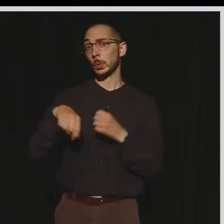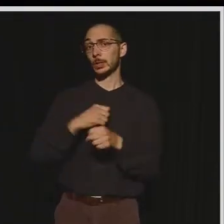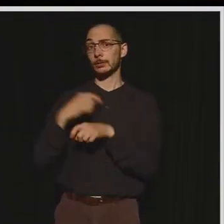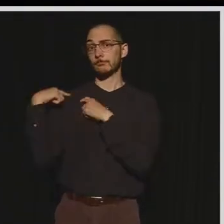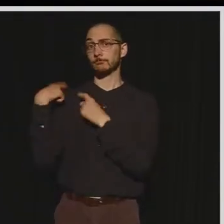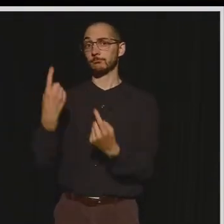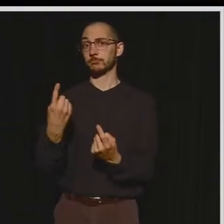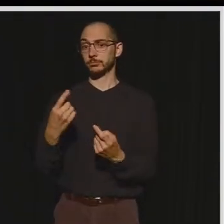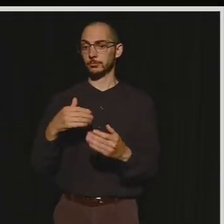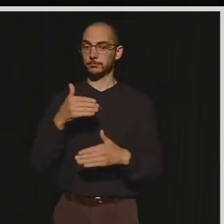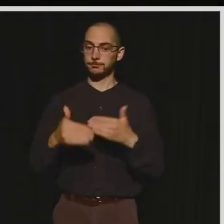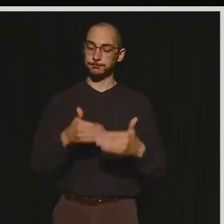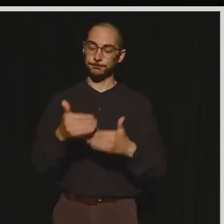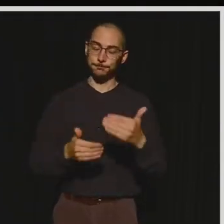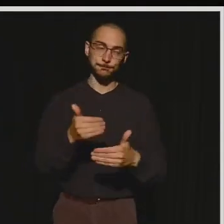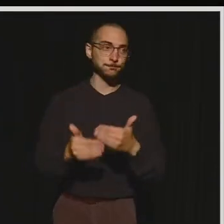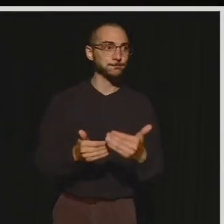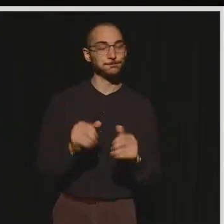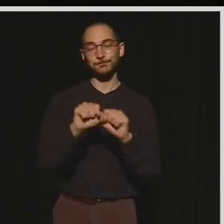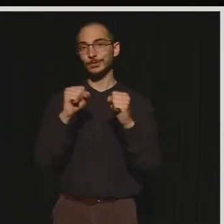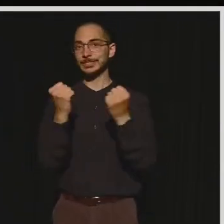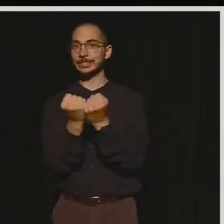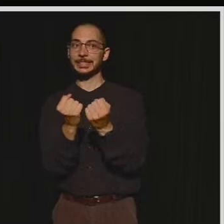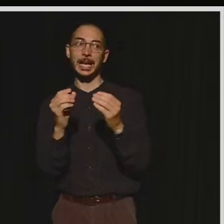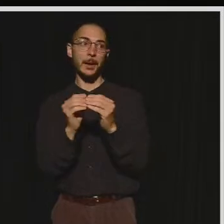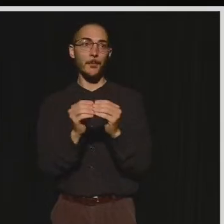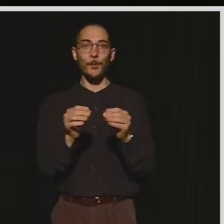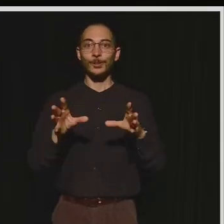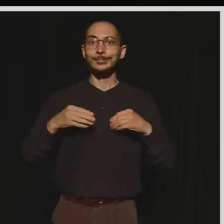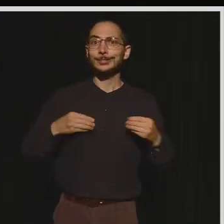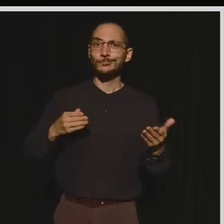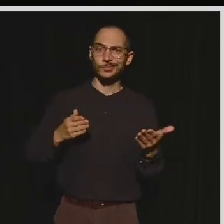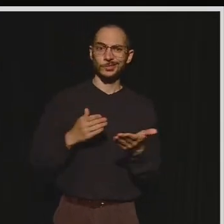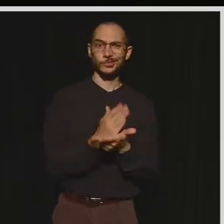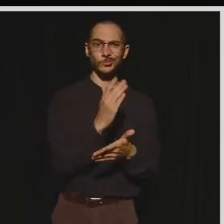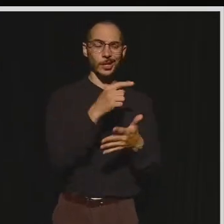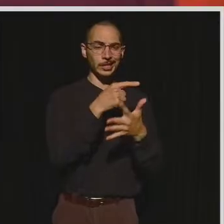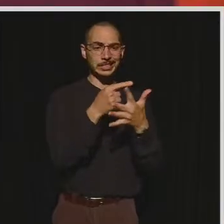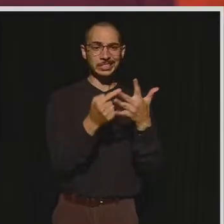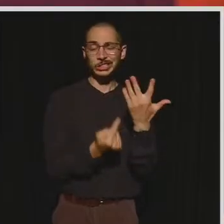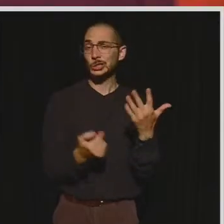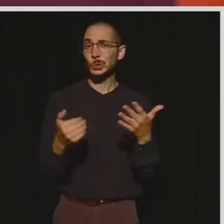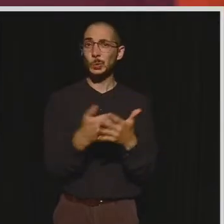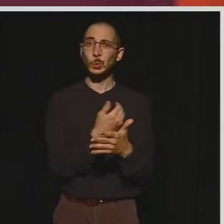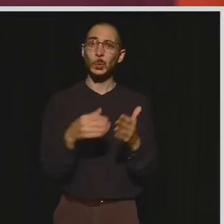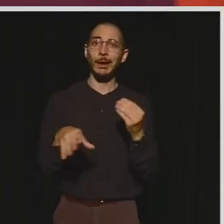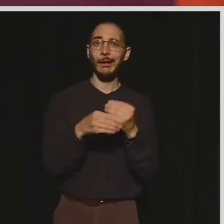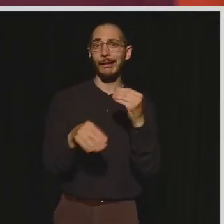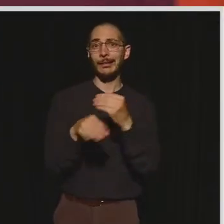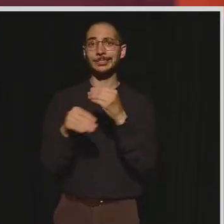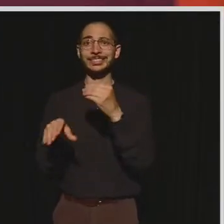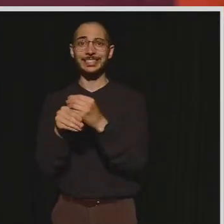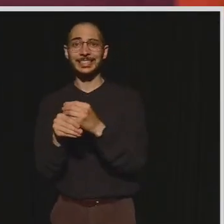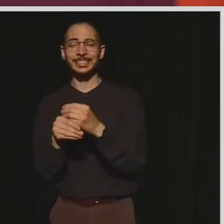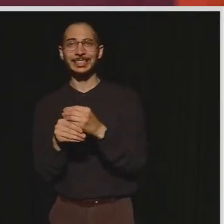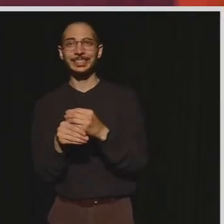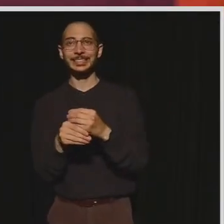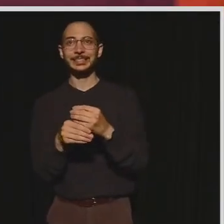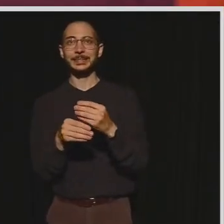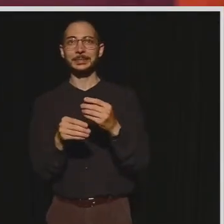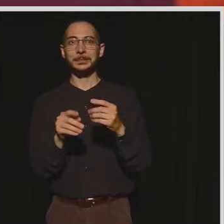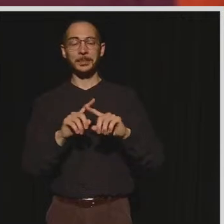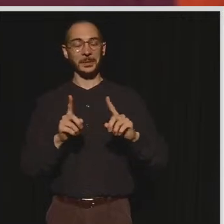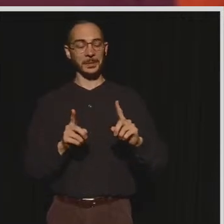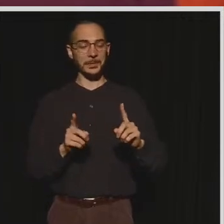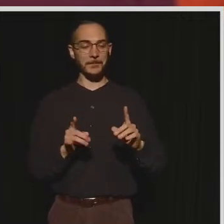progress, change, shift, ease for queer people. And it's interesting to me that we have, over the last